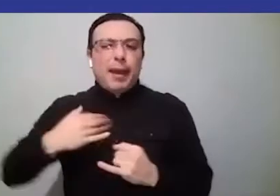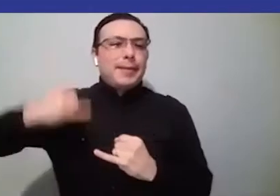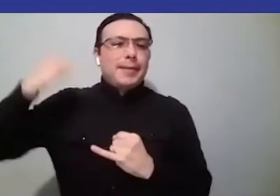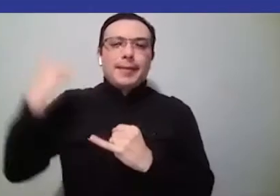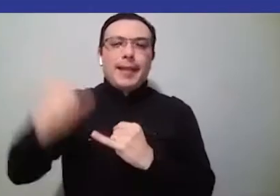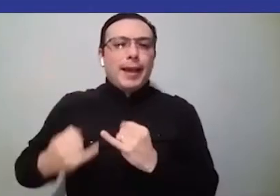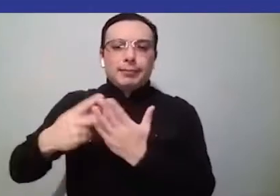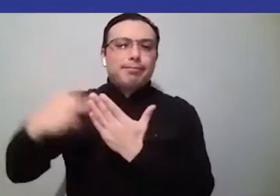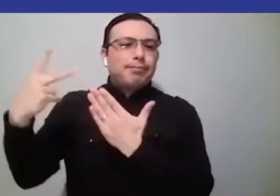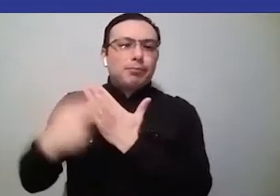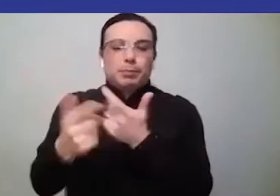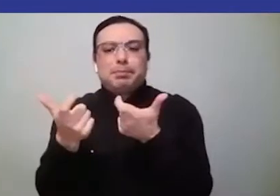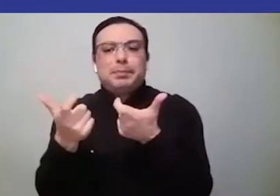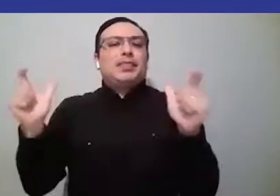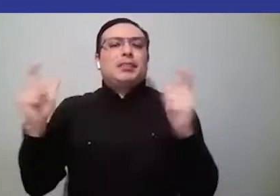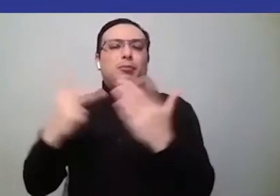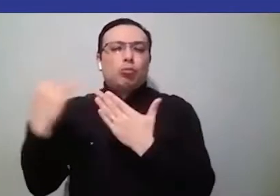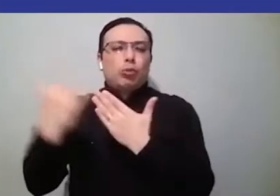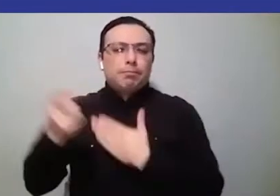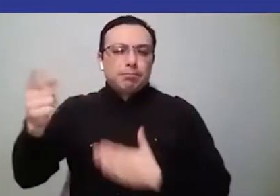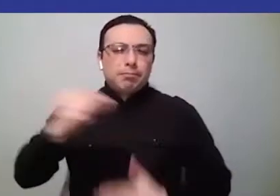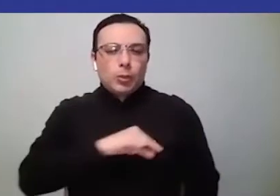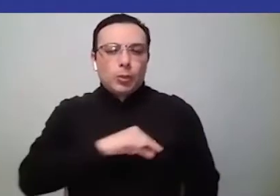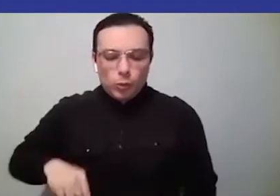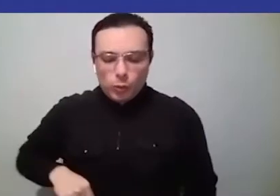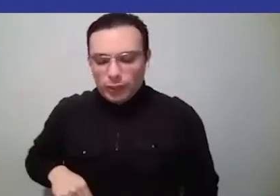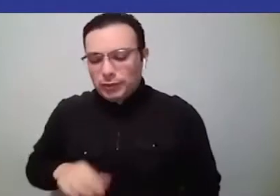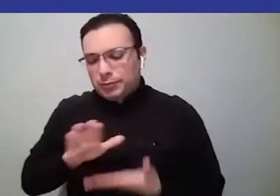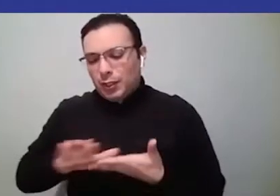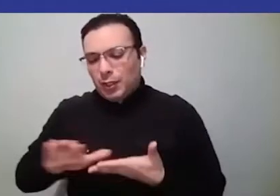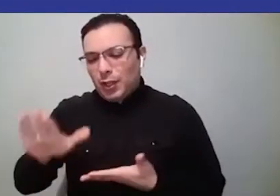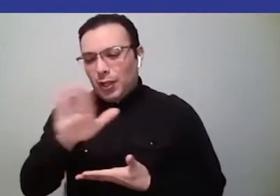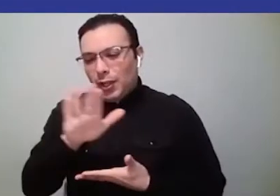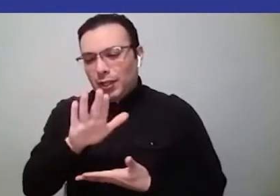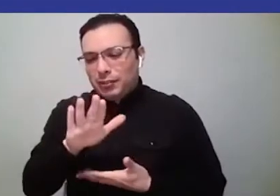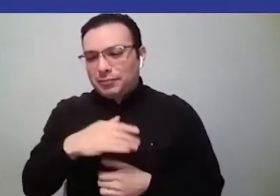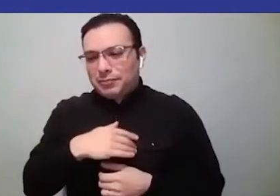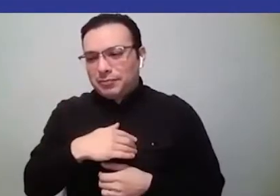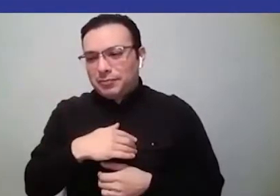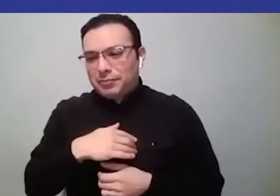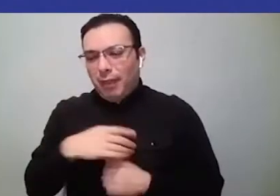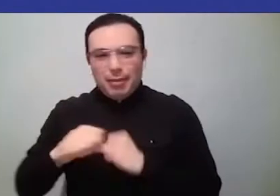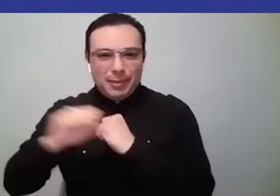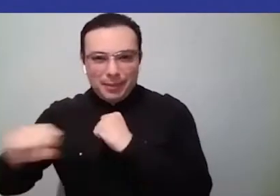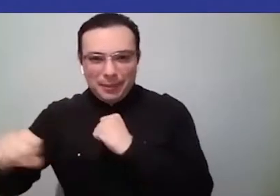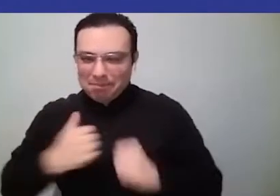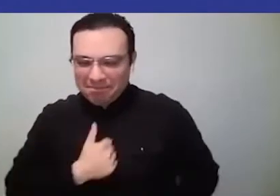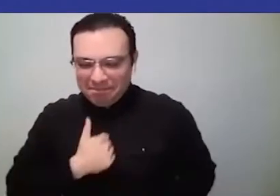then I guess this is kind of a long story, but all important and relevant information.